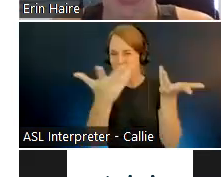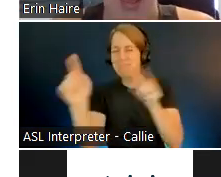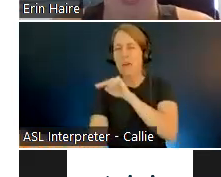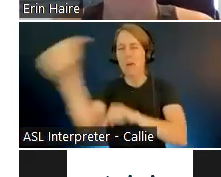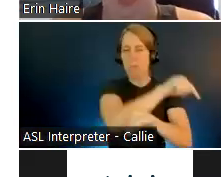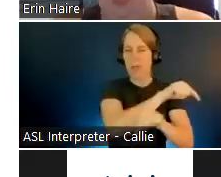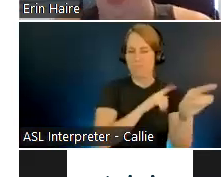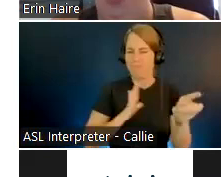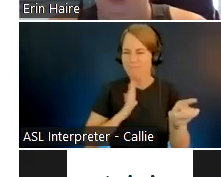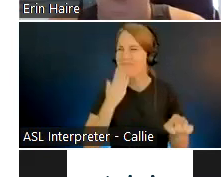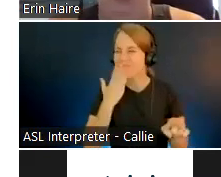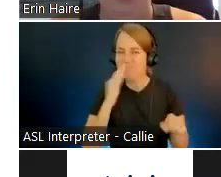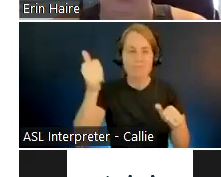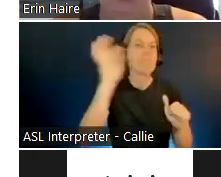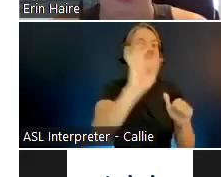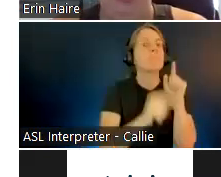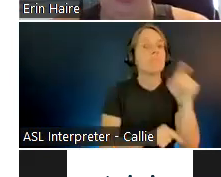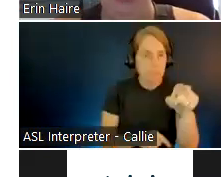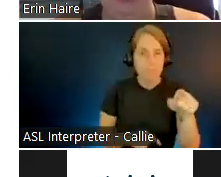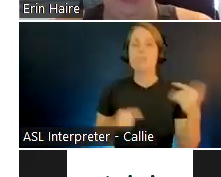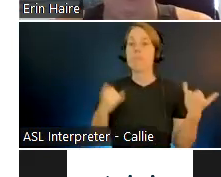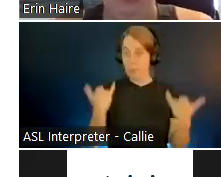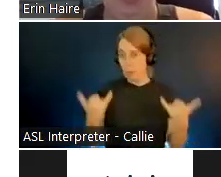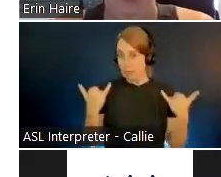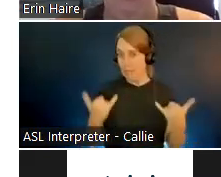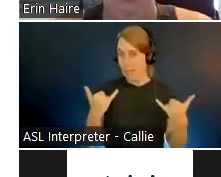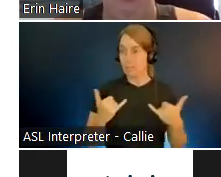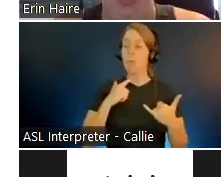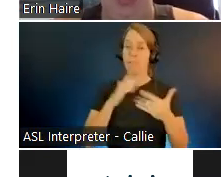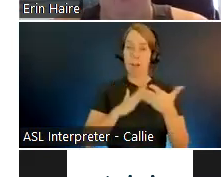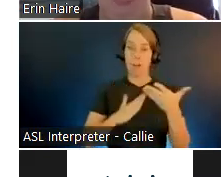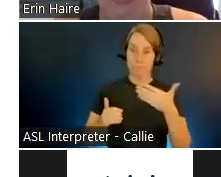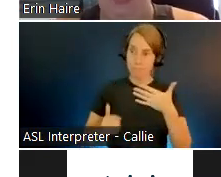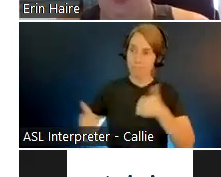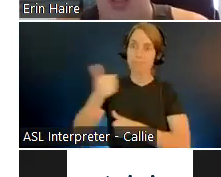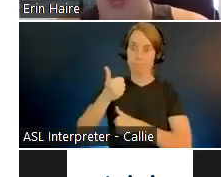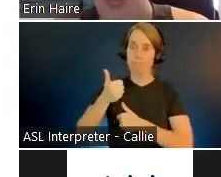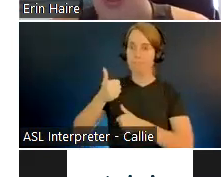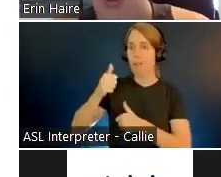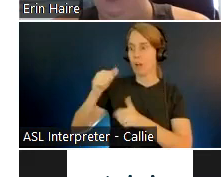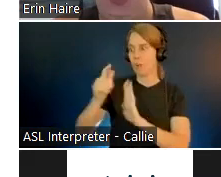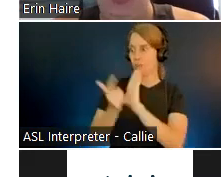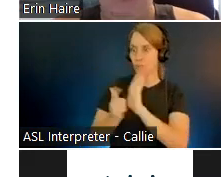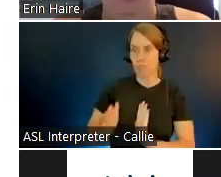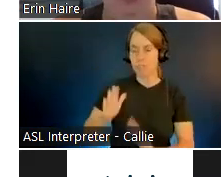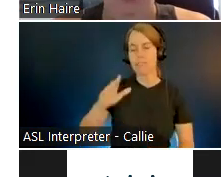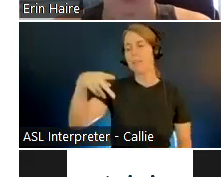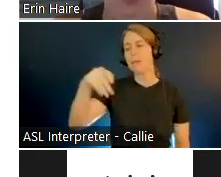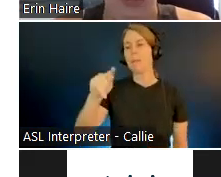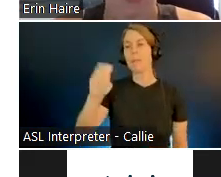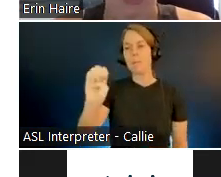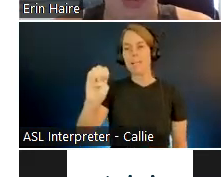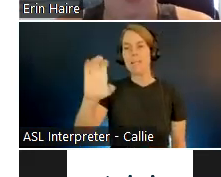Today we have one of our senior attorneys at Disability Rights South Carolina, Pete Cantrell, and the Director of